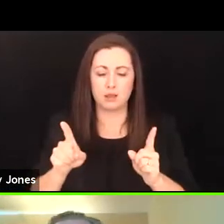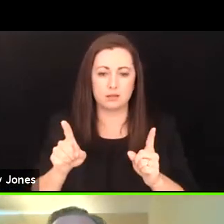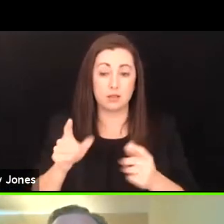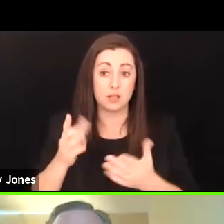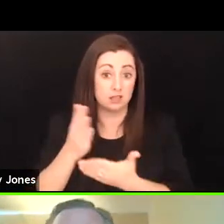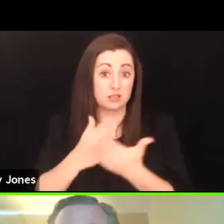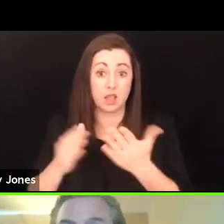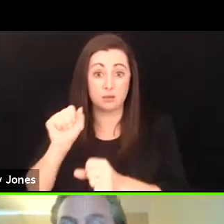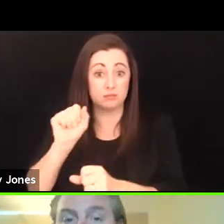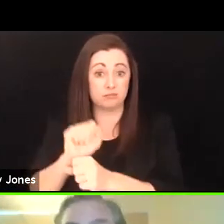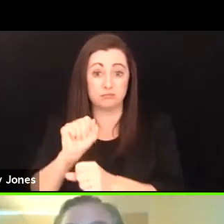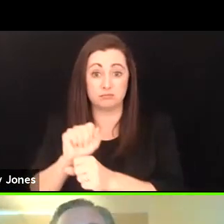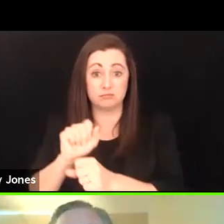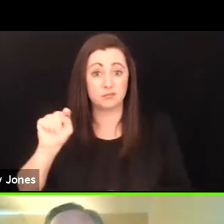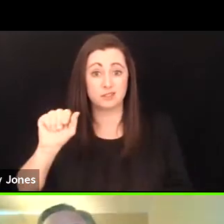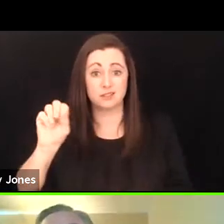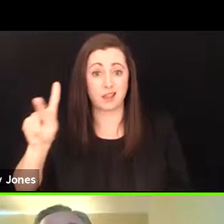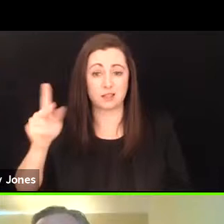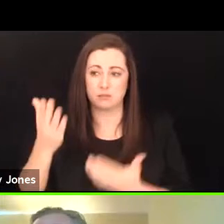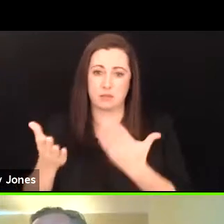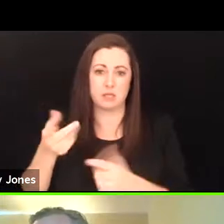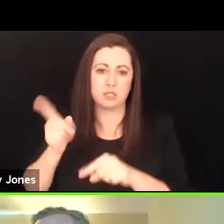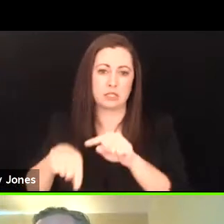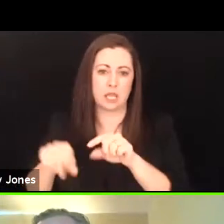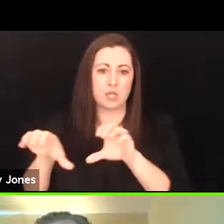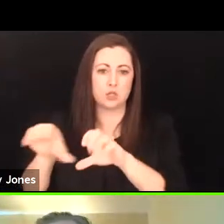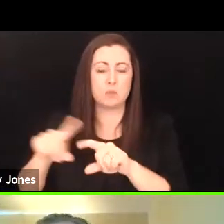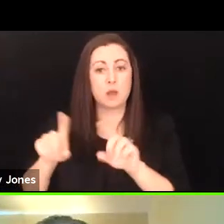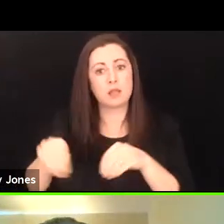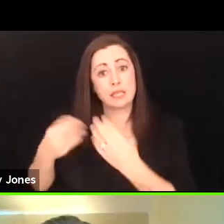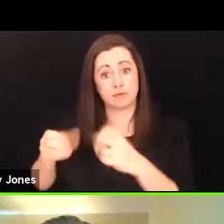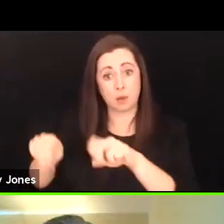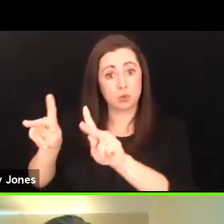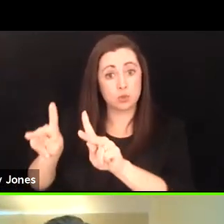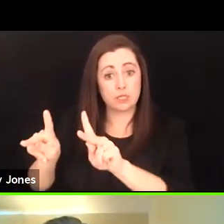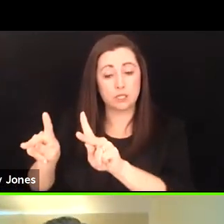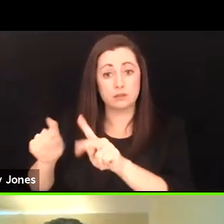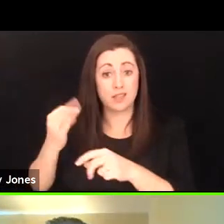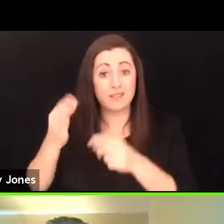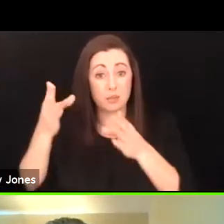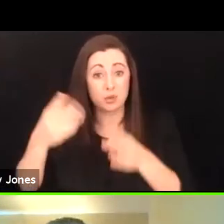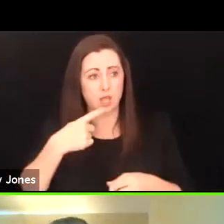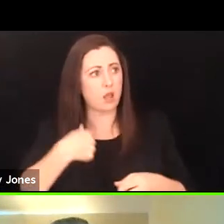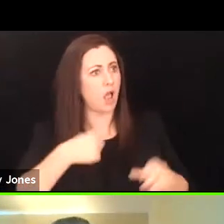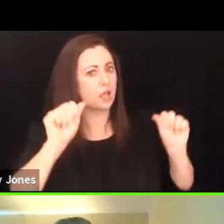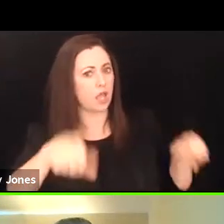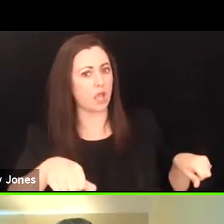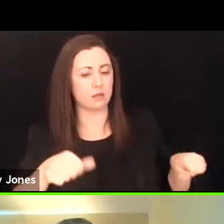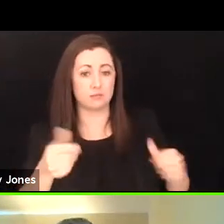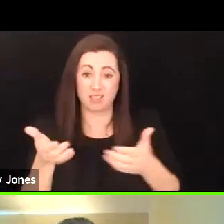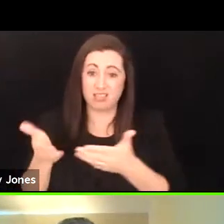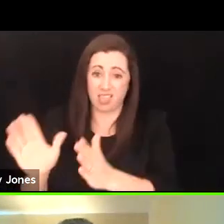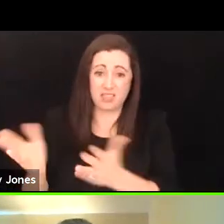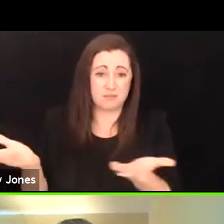do, but at the same time, you know, give them the opportunity. If they say, hey, I can do this,